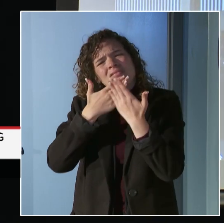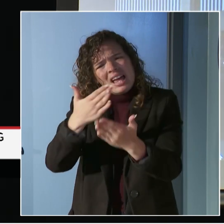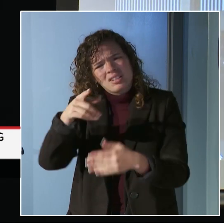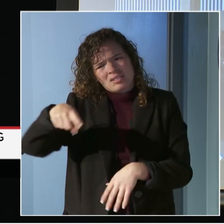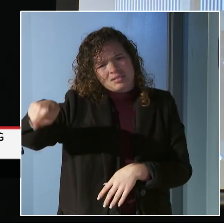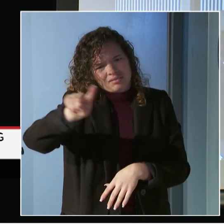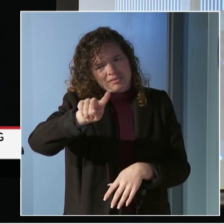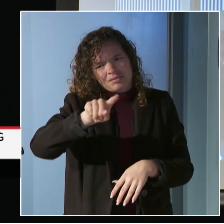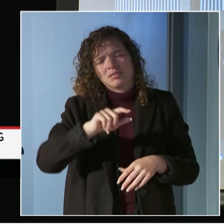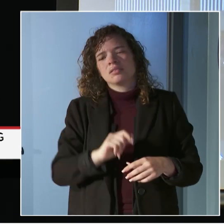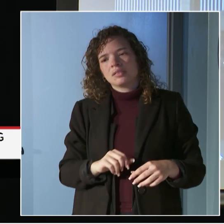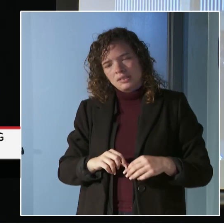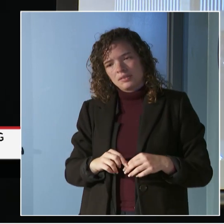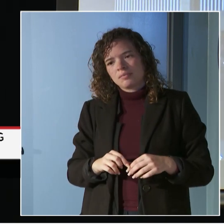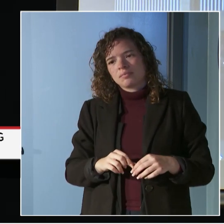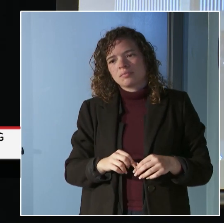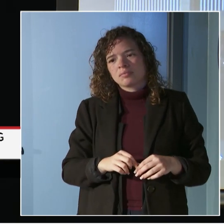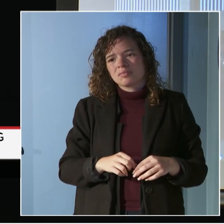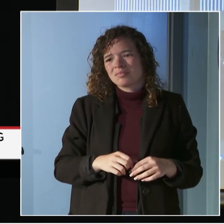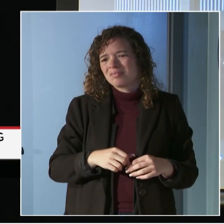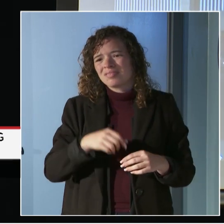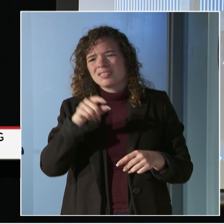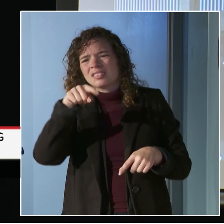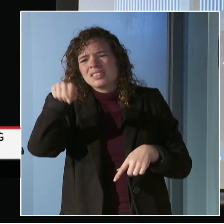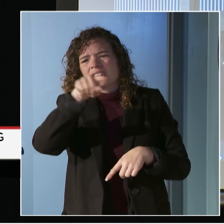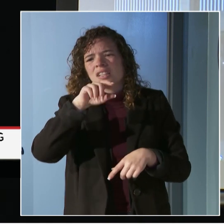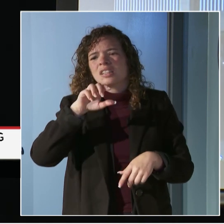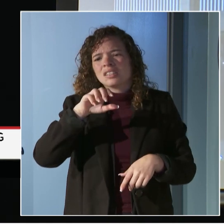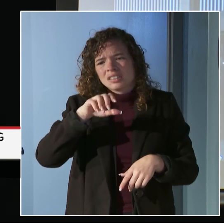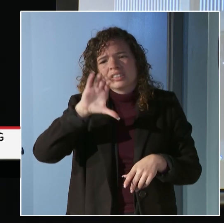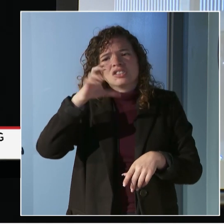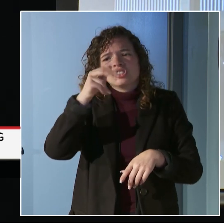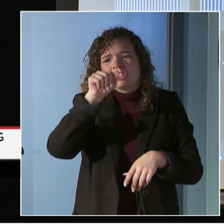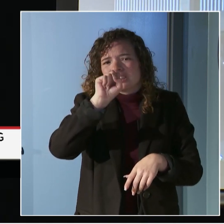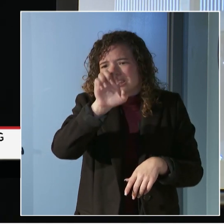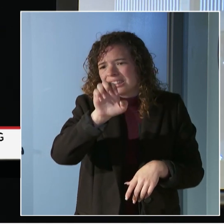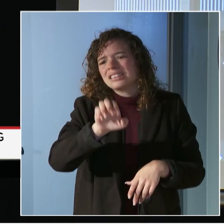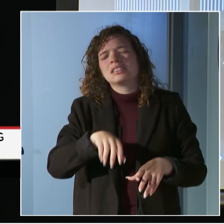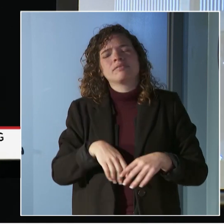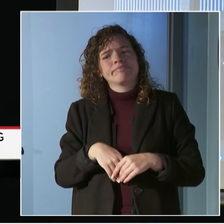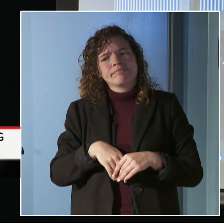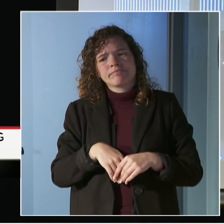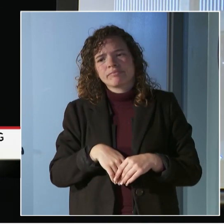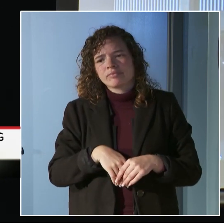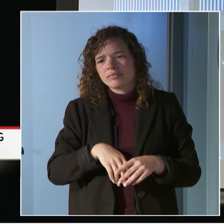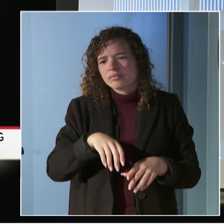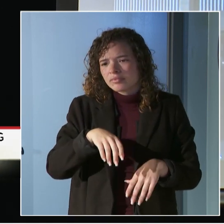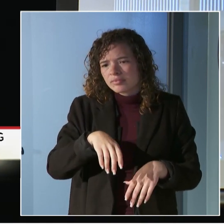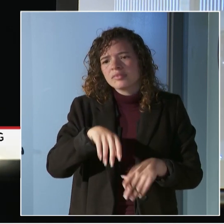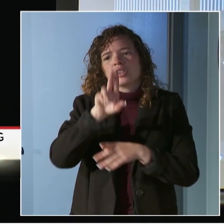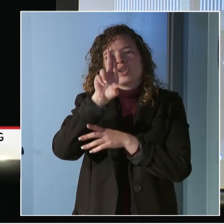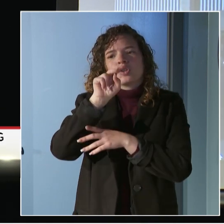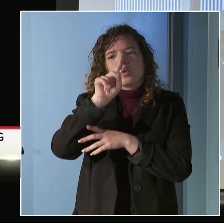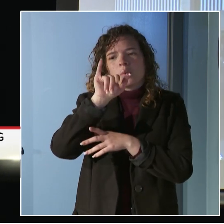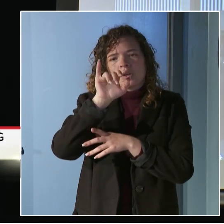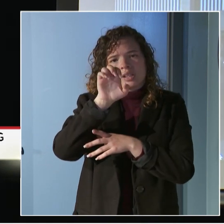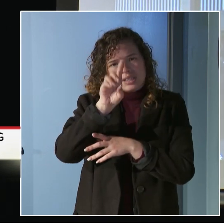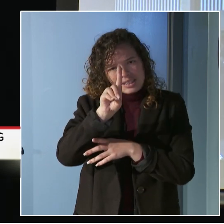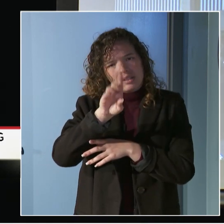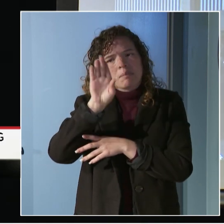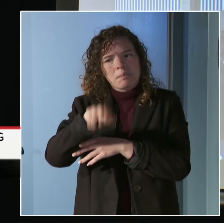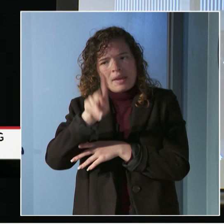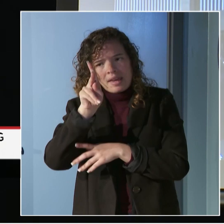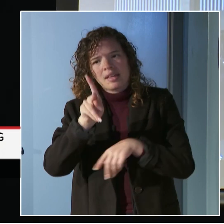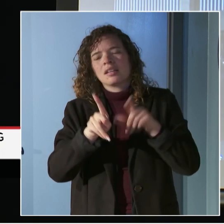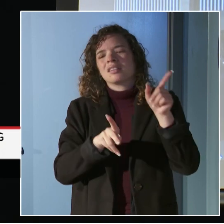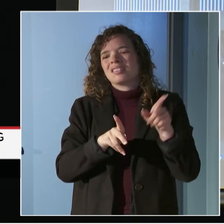Loan Fund. Are you here? Chase, I saw Caitlin earlier, and United Bank. You notice that's like 9 names,